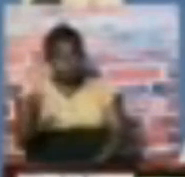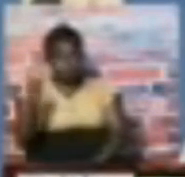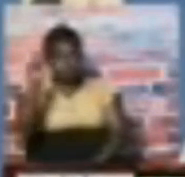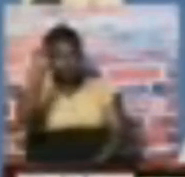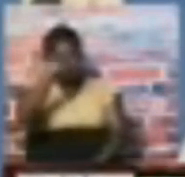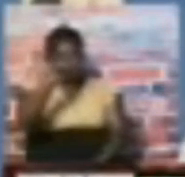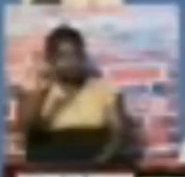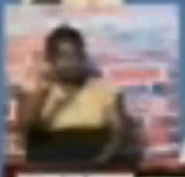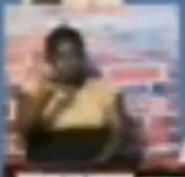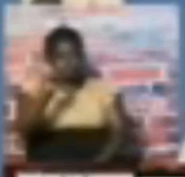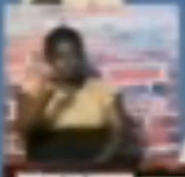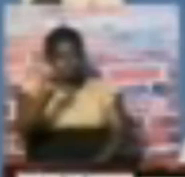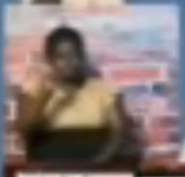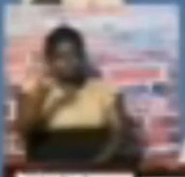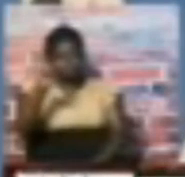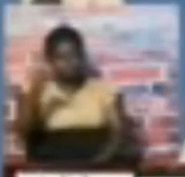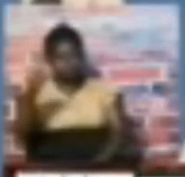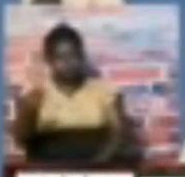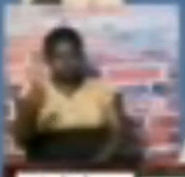SMC Limited, 2 million shillings.